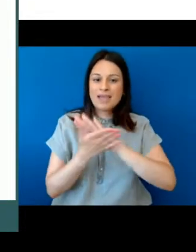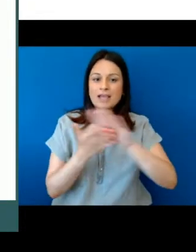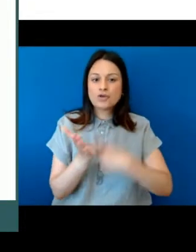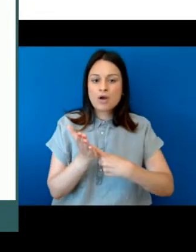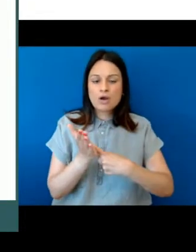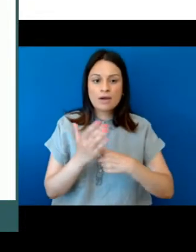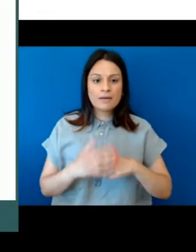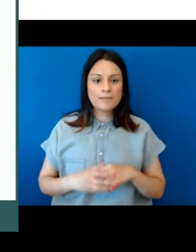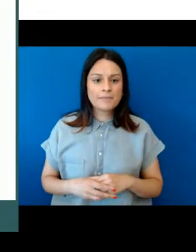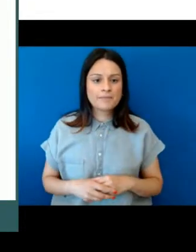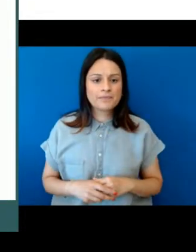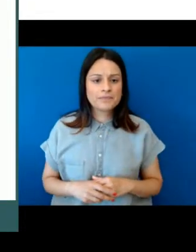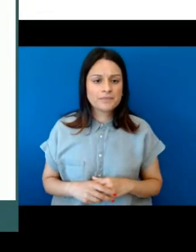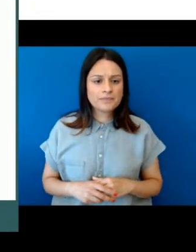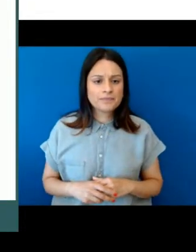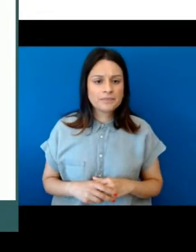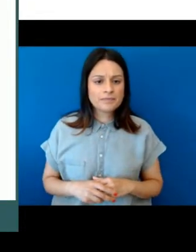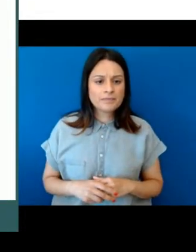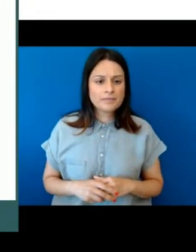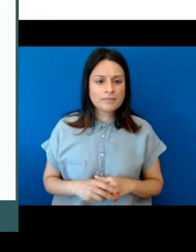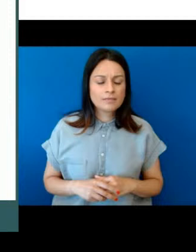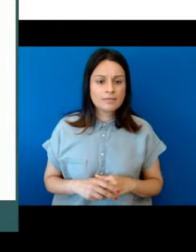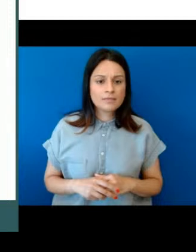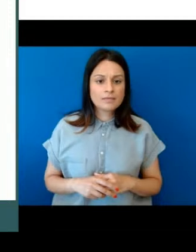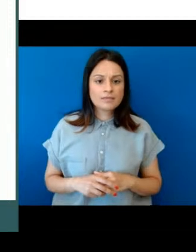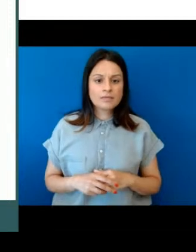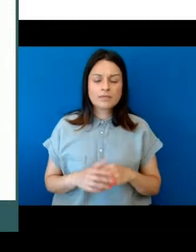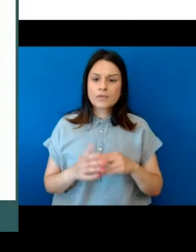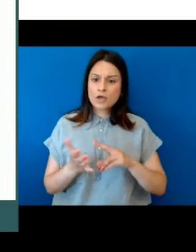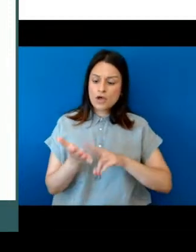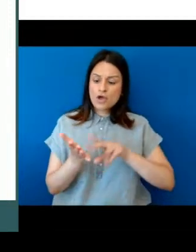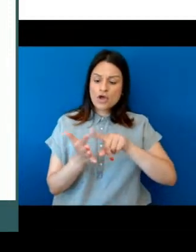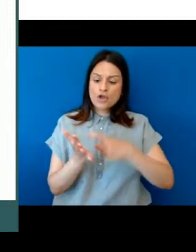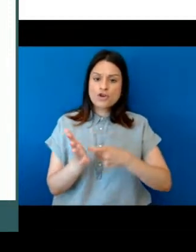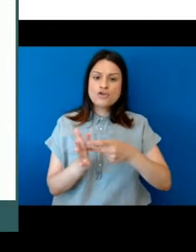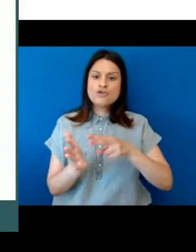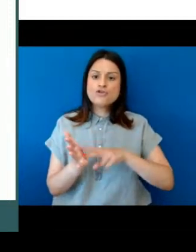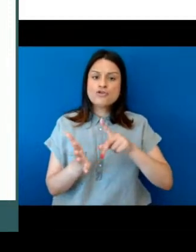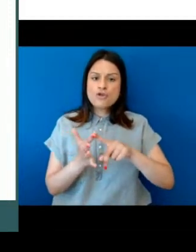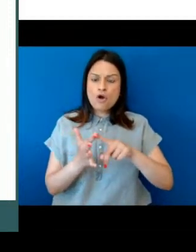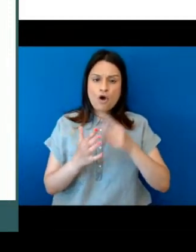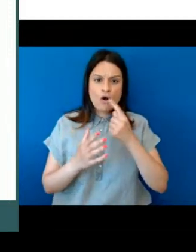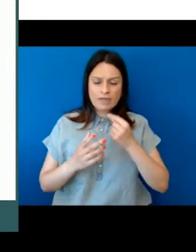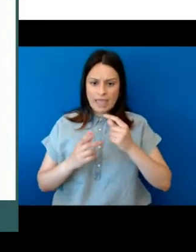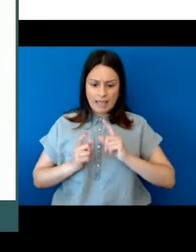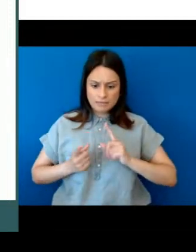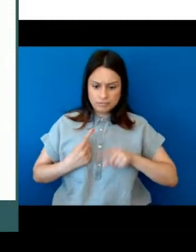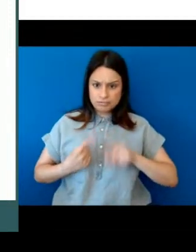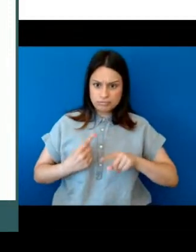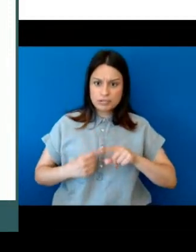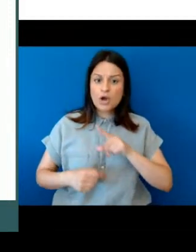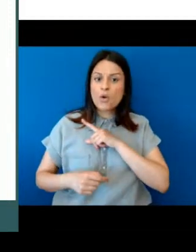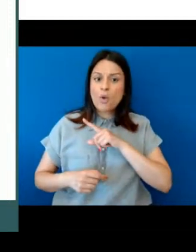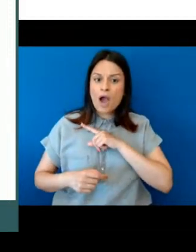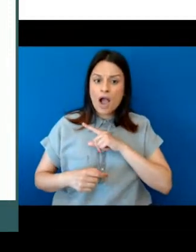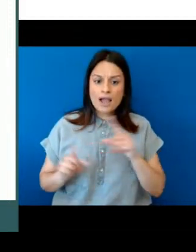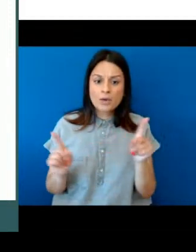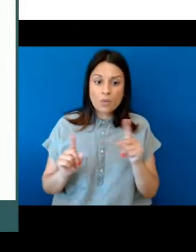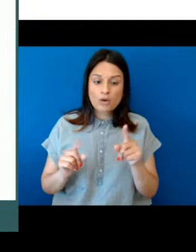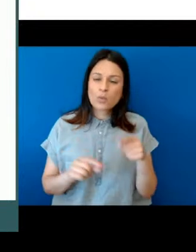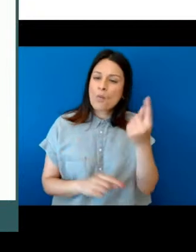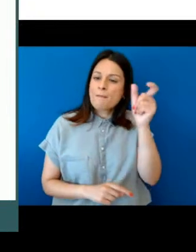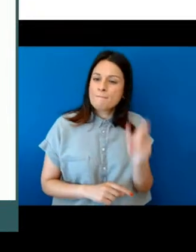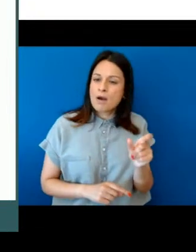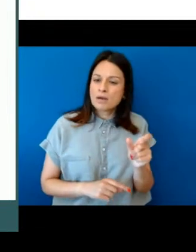But it's not only nerve reflexes that can happen, because Brownstyle showed that if you put